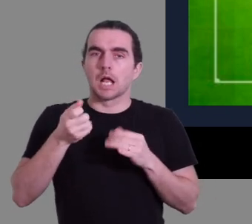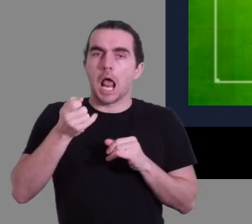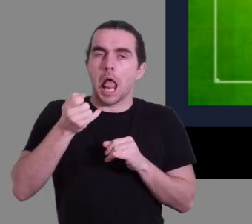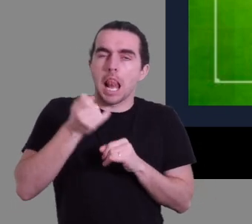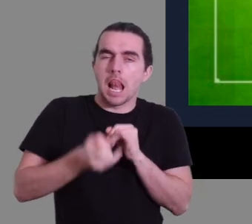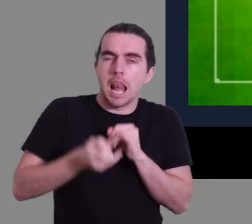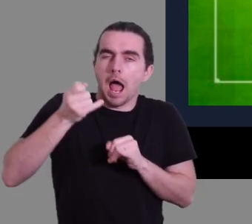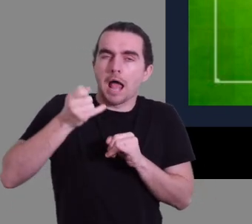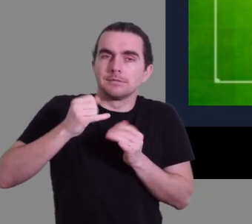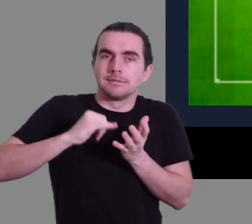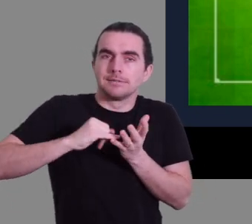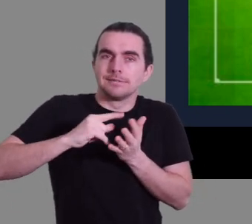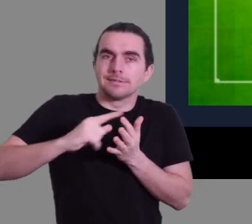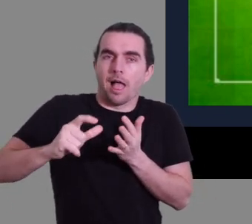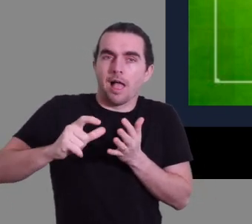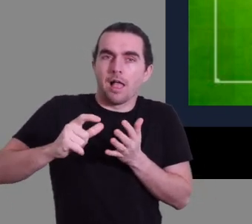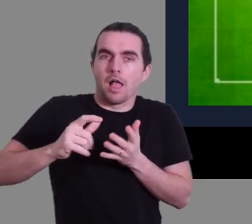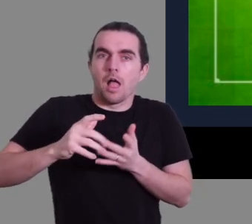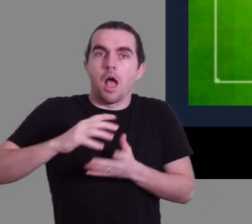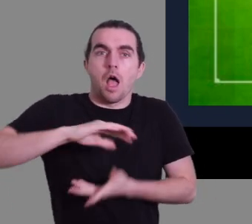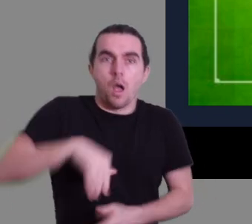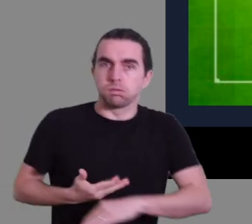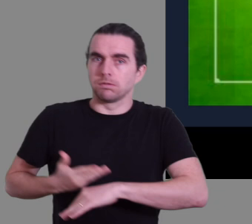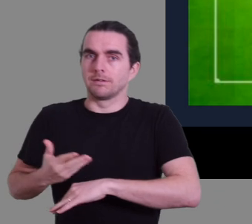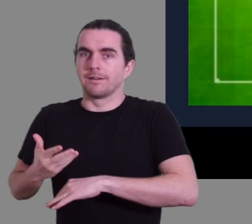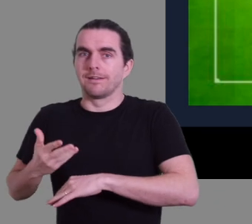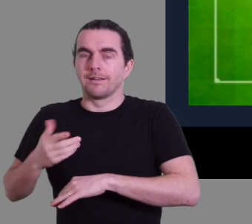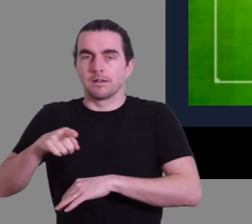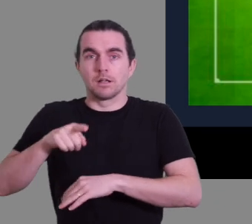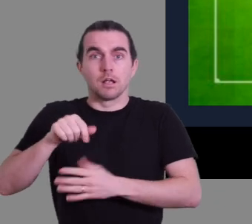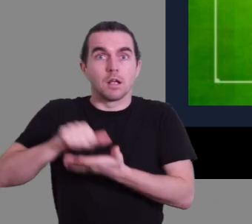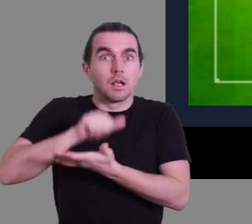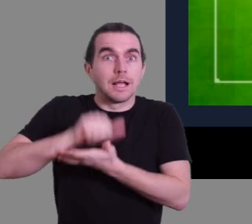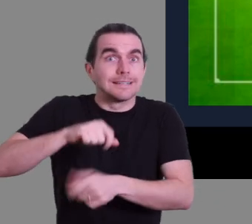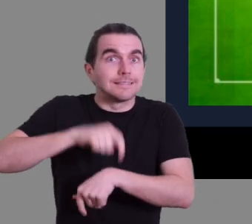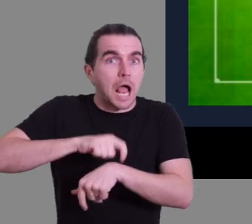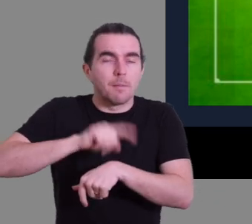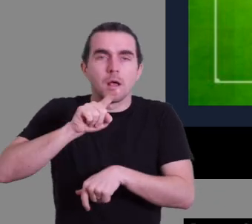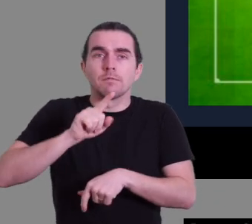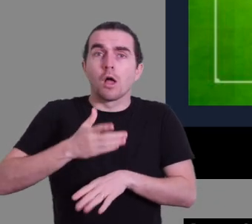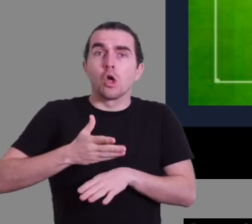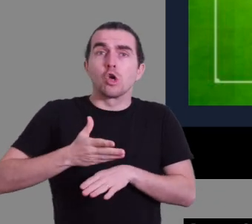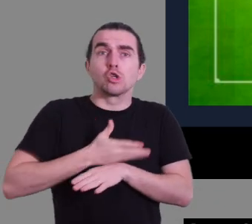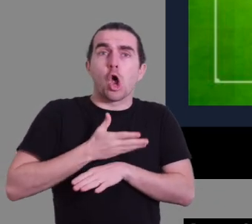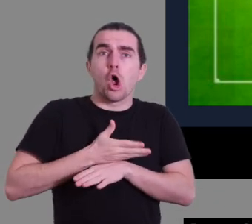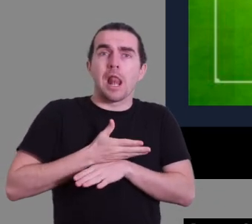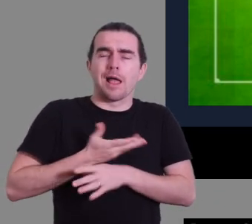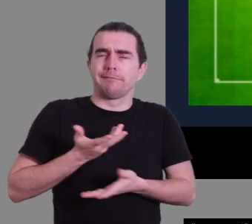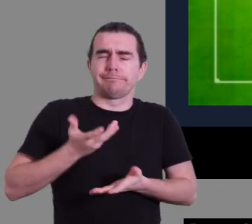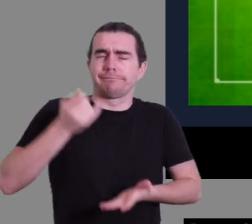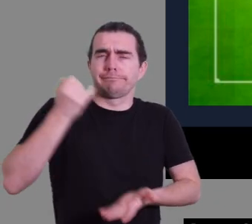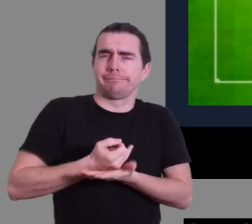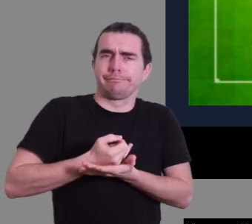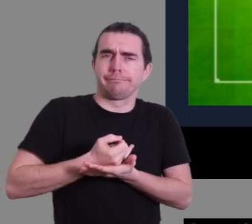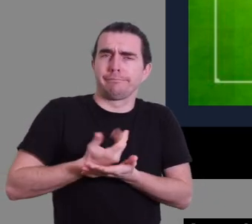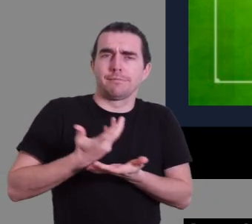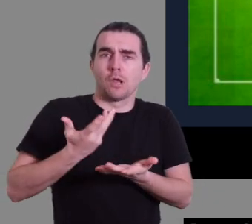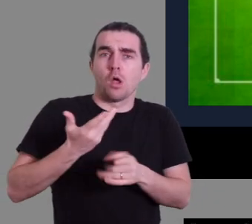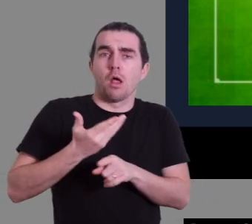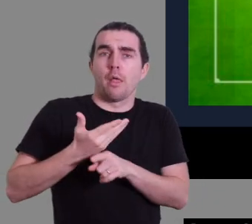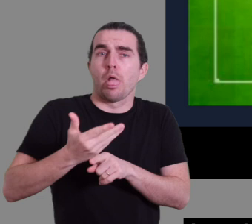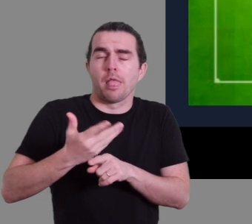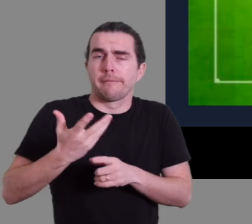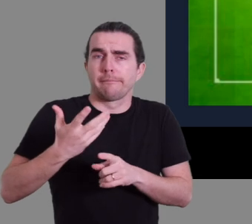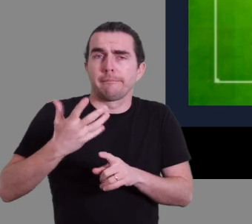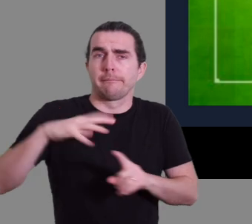So he saw the disguise, but also the timing of that disguise. If it was done earlier, then the defender might have got a foot